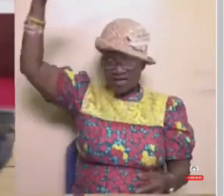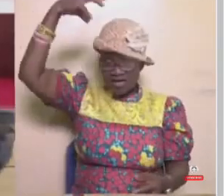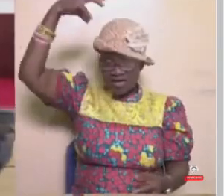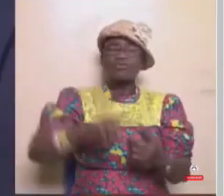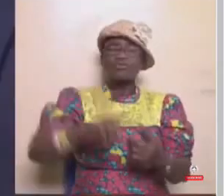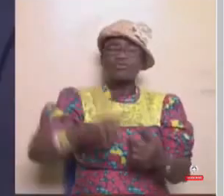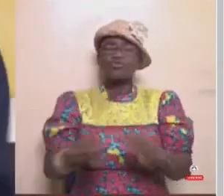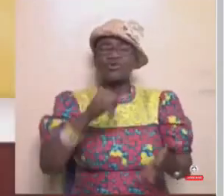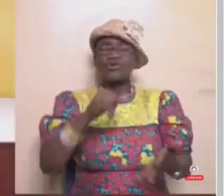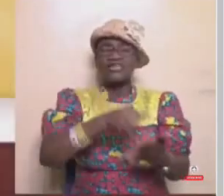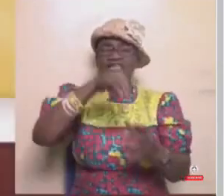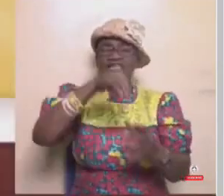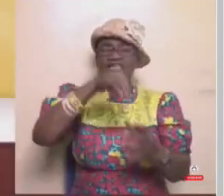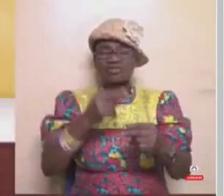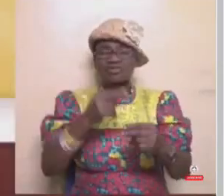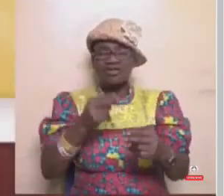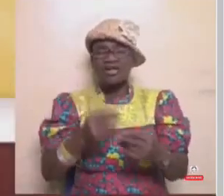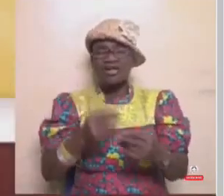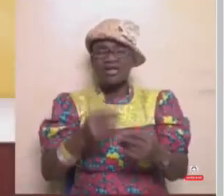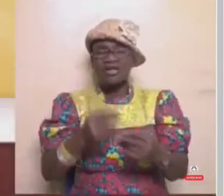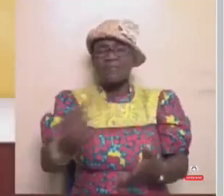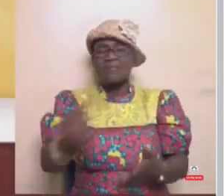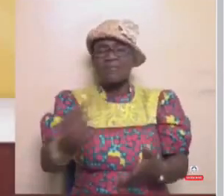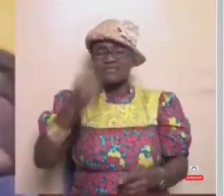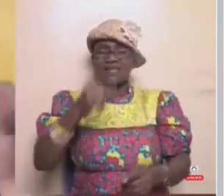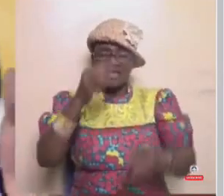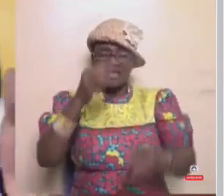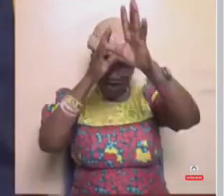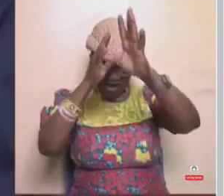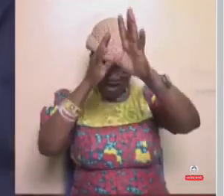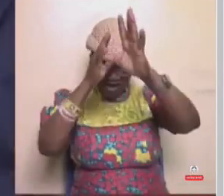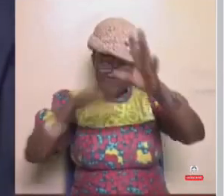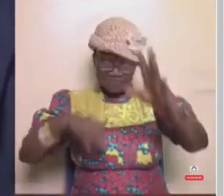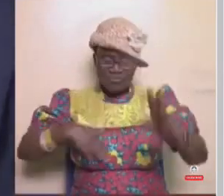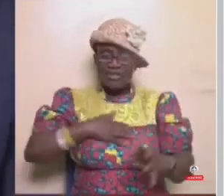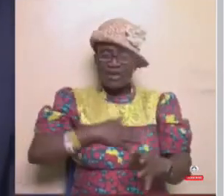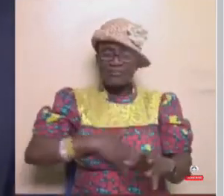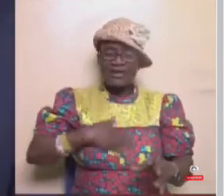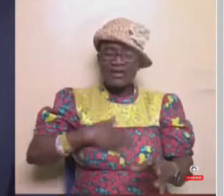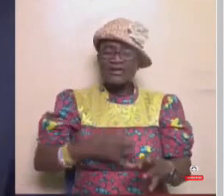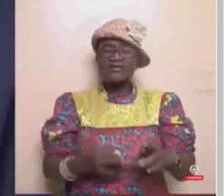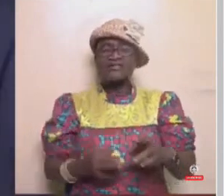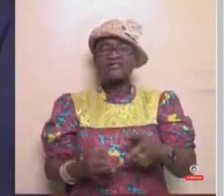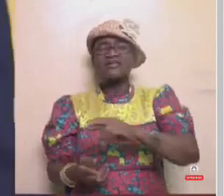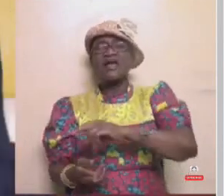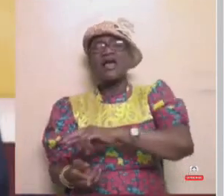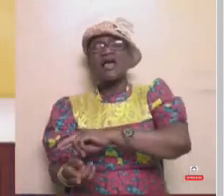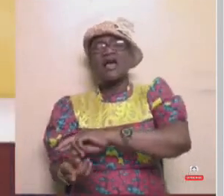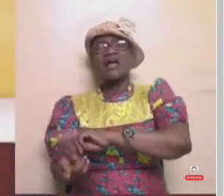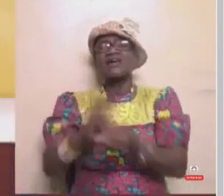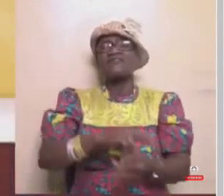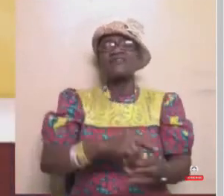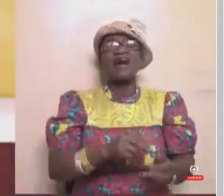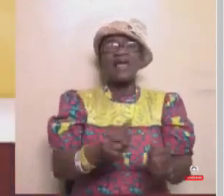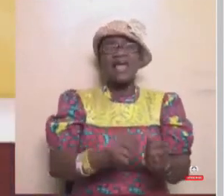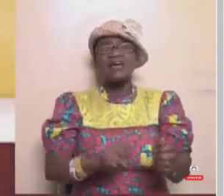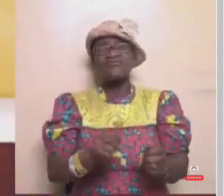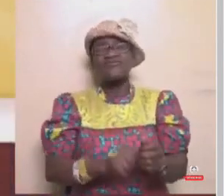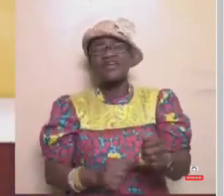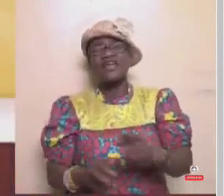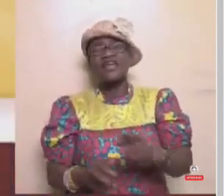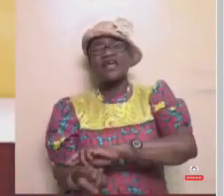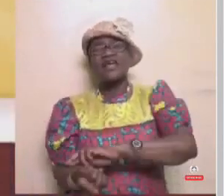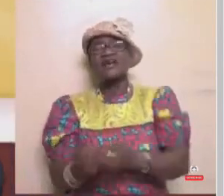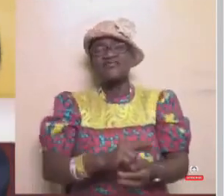Amen. Say, Father, please reverse every irreversible in my